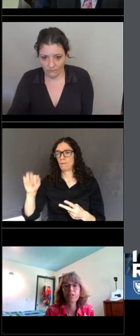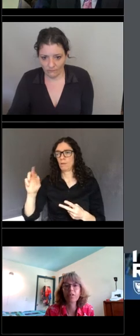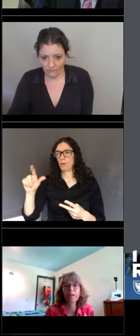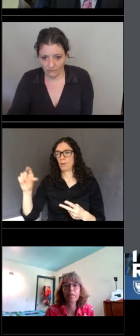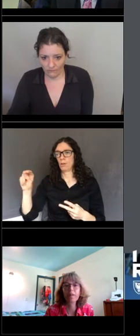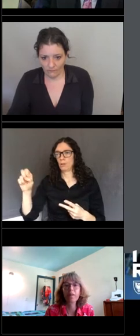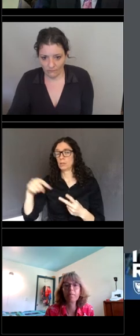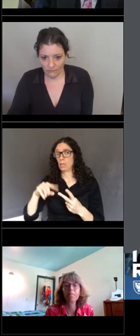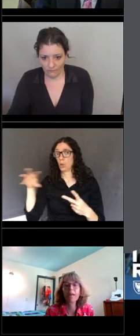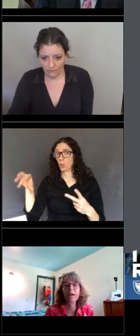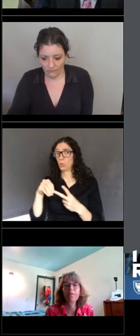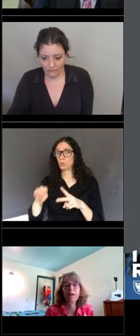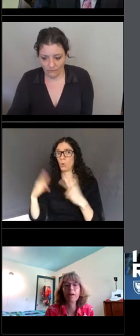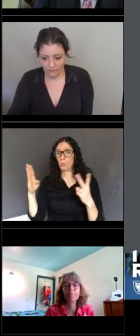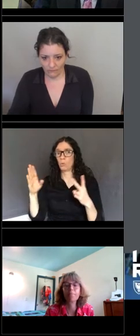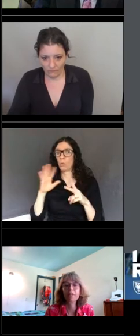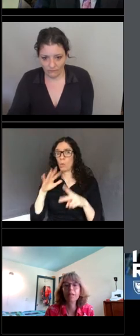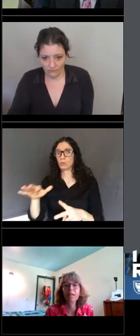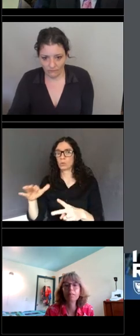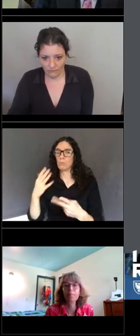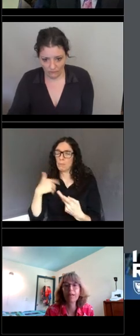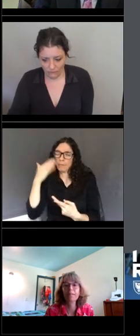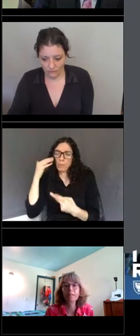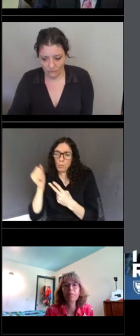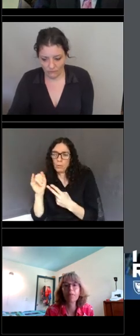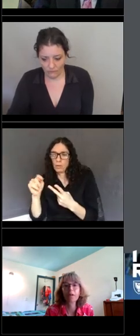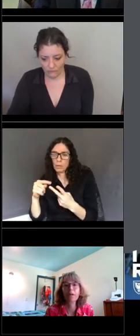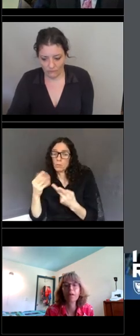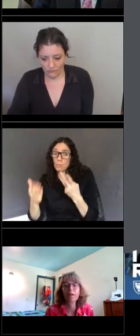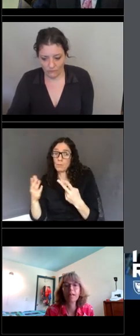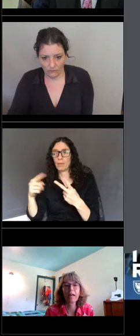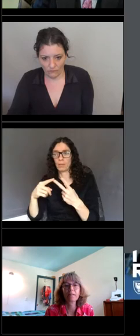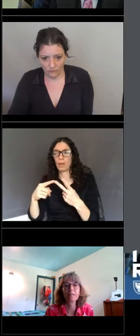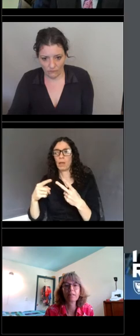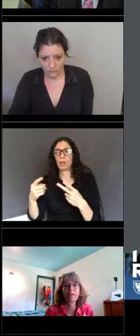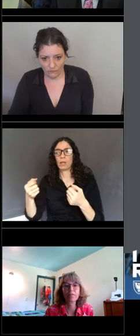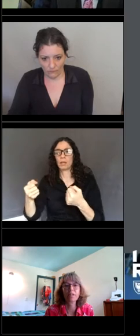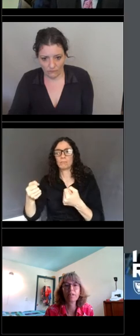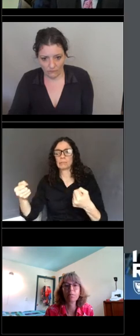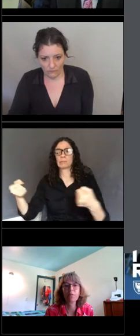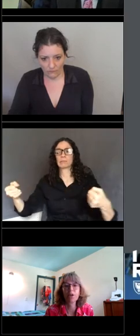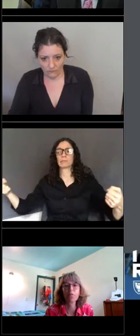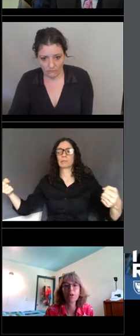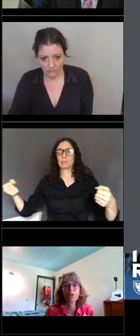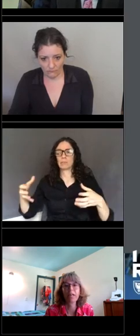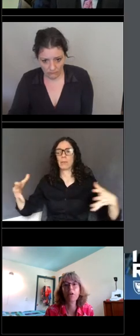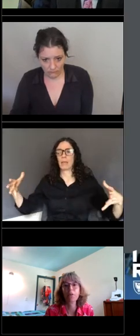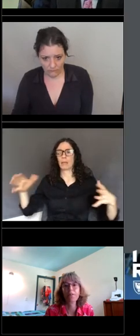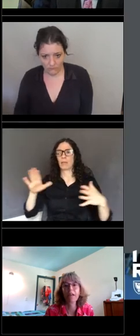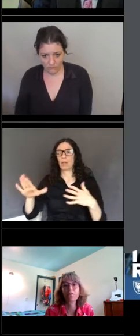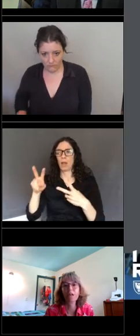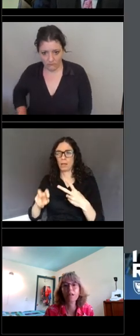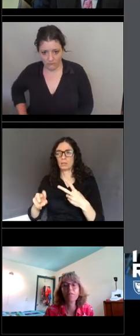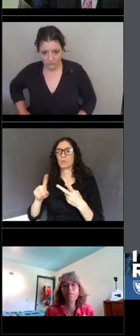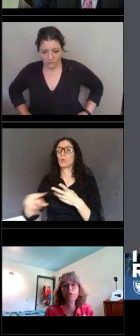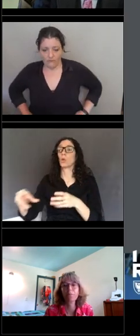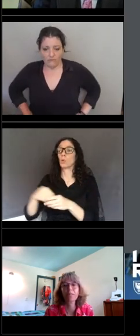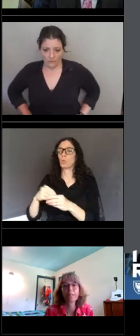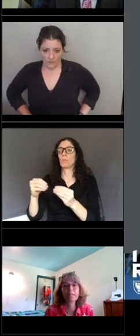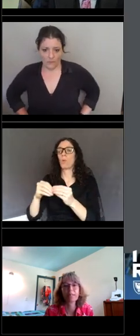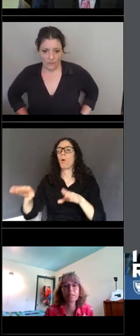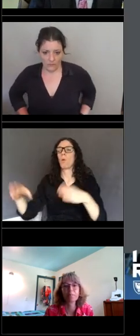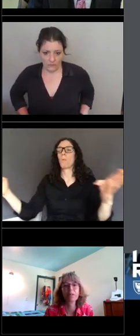open oceans. So they may have expanded some of the analysis that they've done to more of the open ocean. I know that they have done